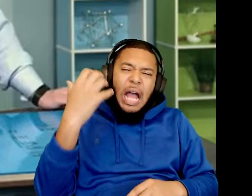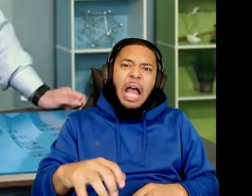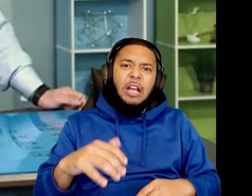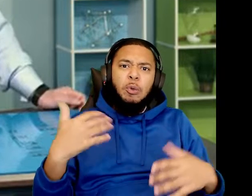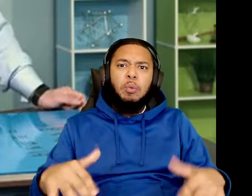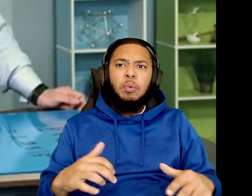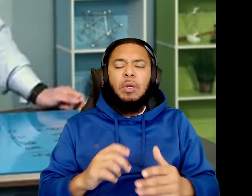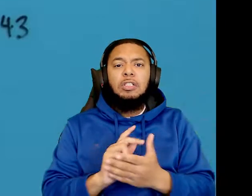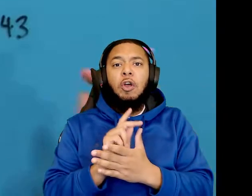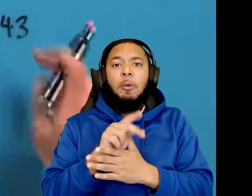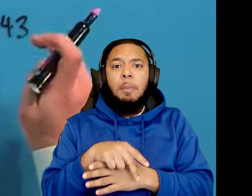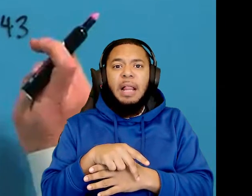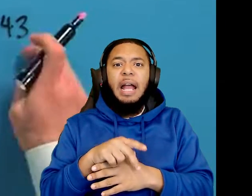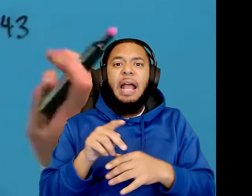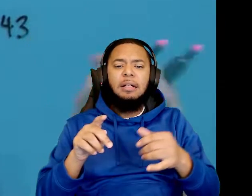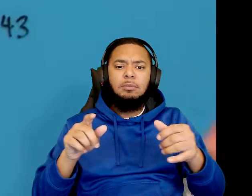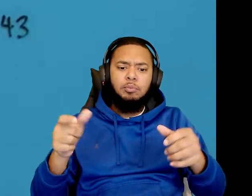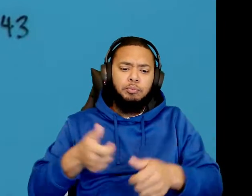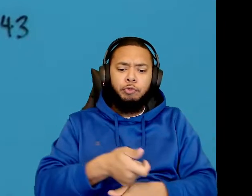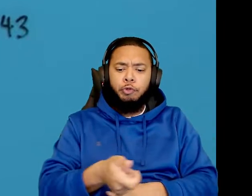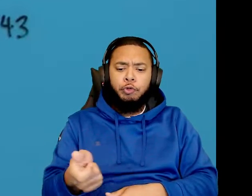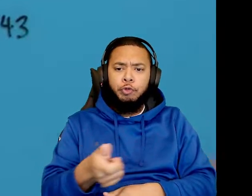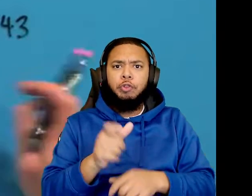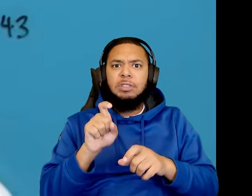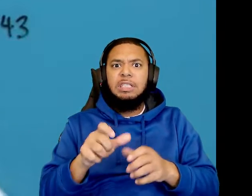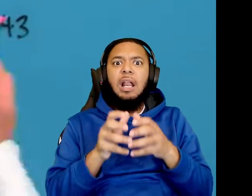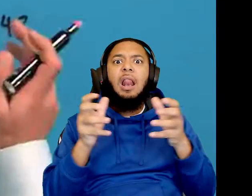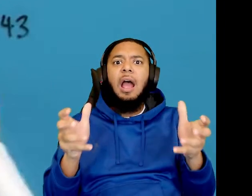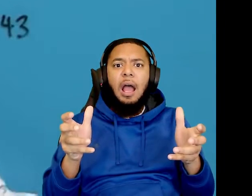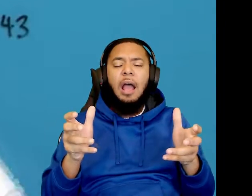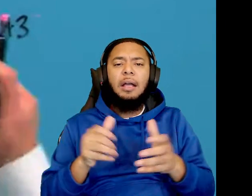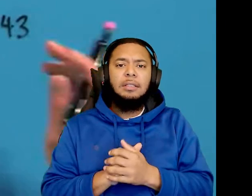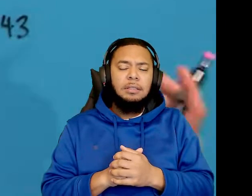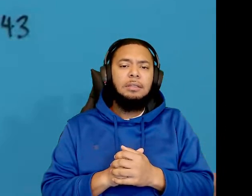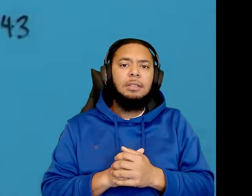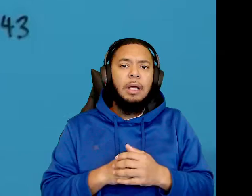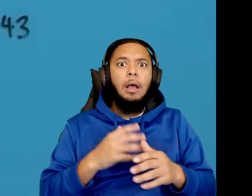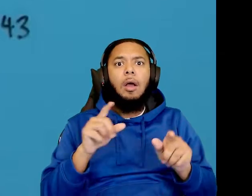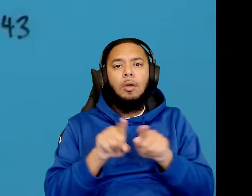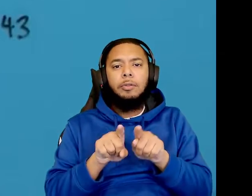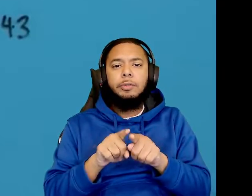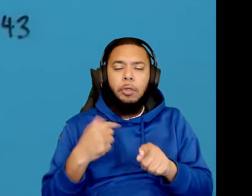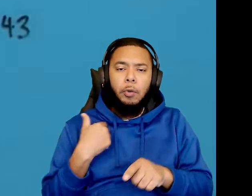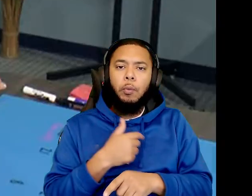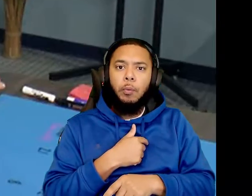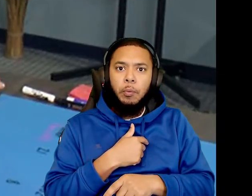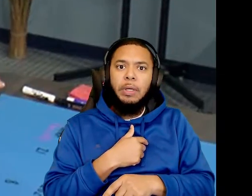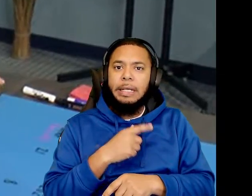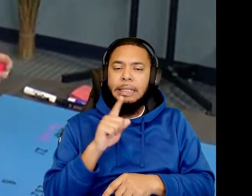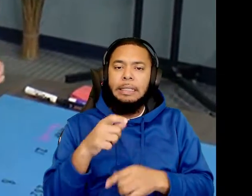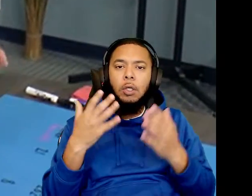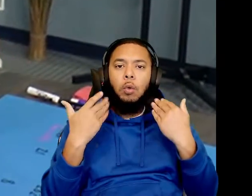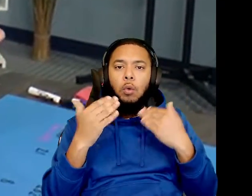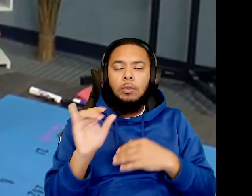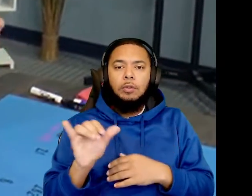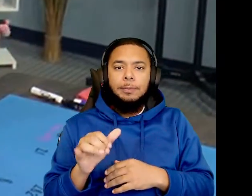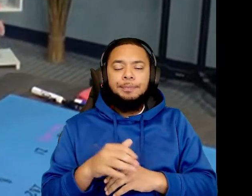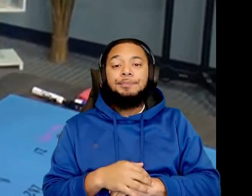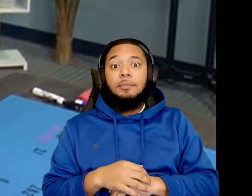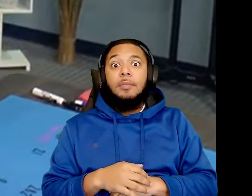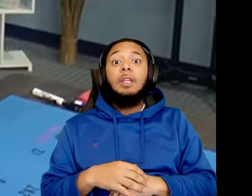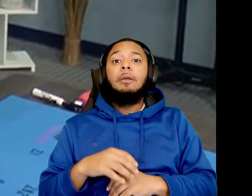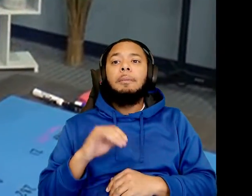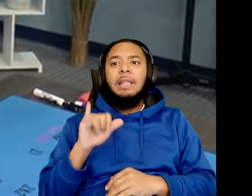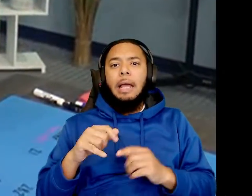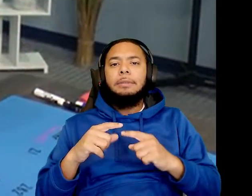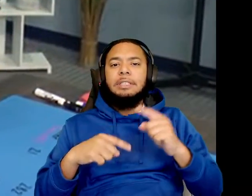in the kiddie pool. All right, so $43 here when it was hot, and $8 when it was cool. So this is a variable expense. Now, you